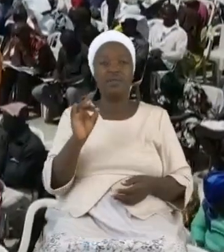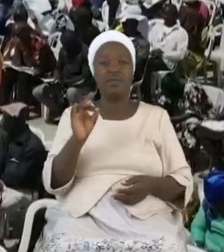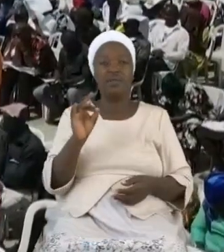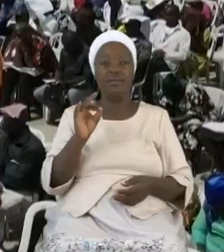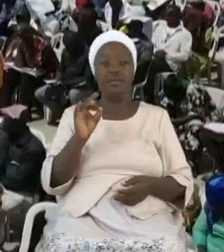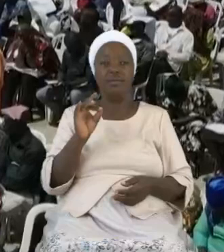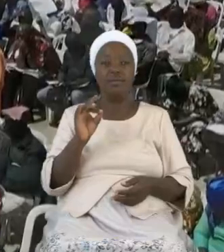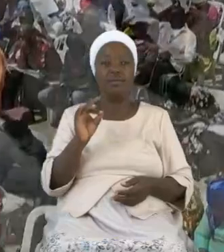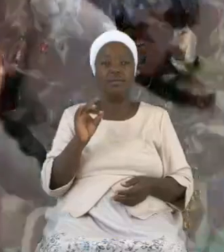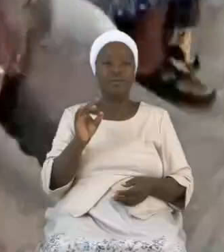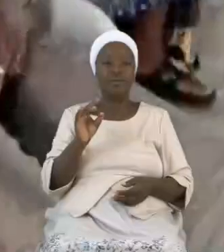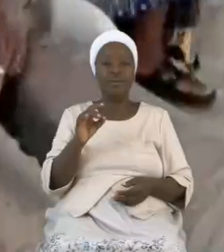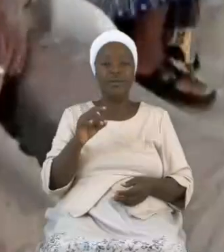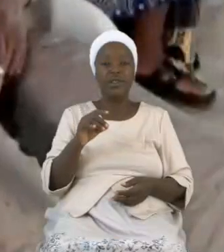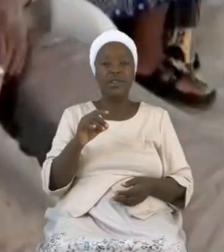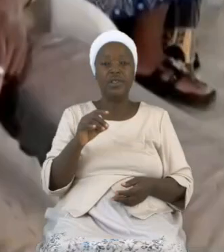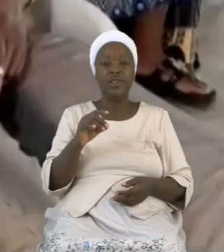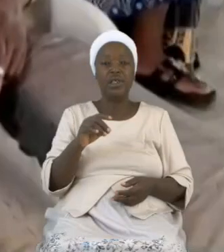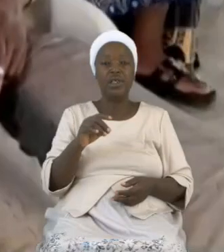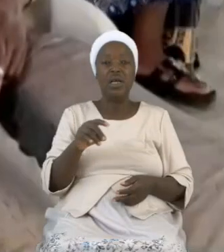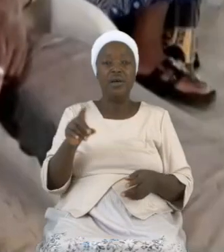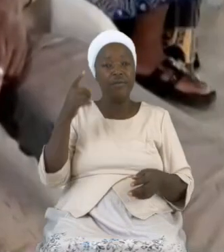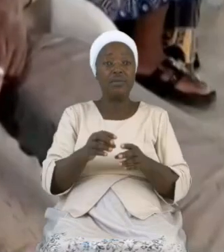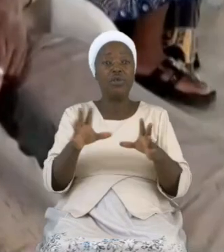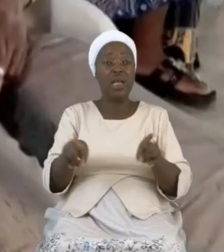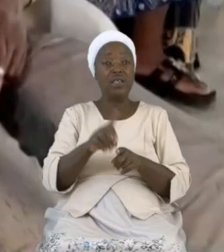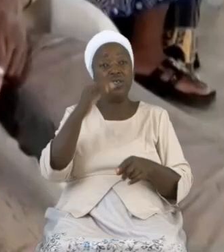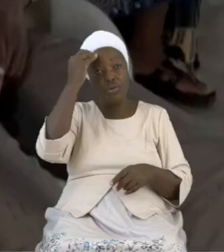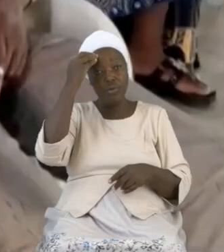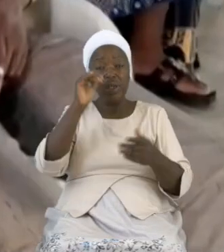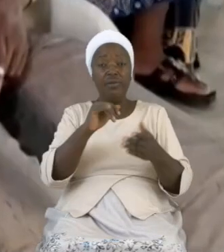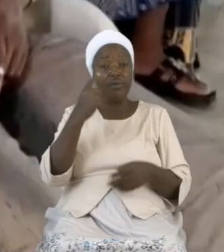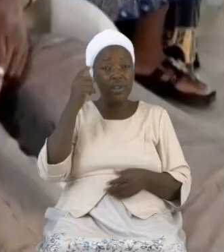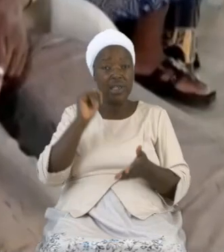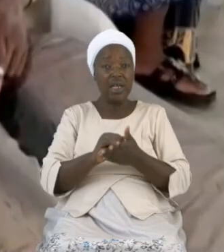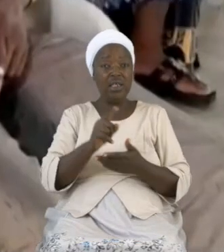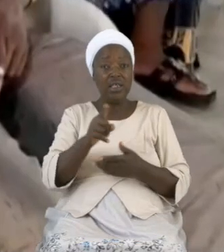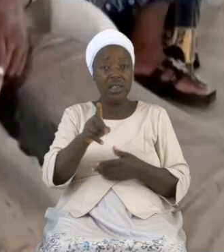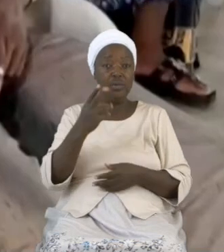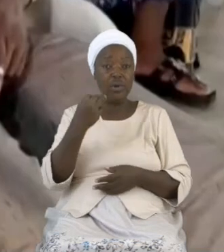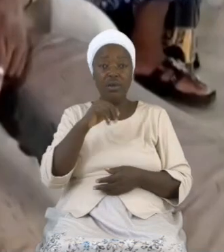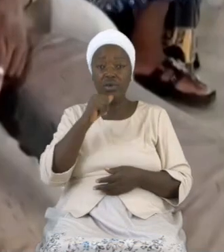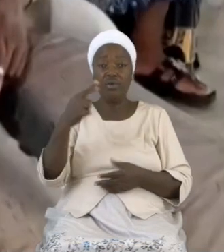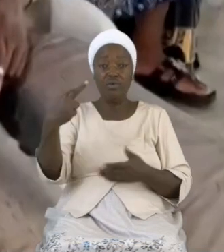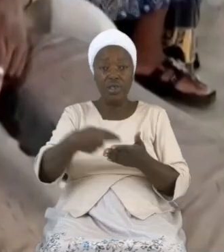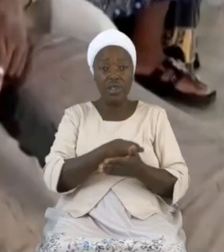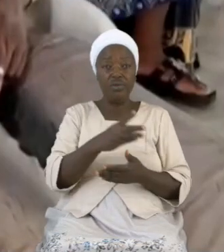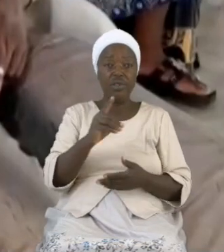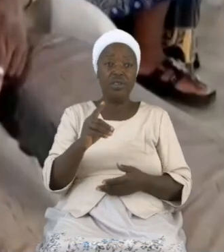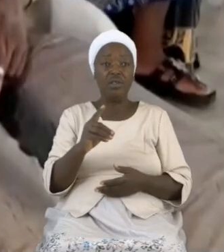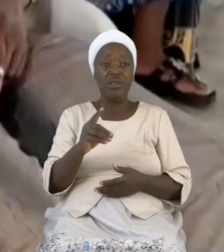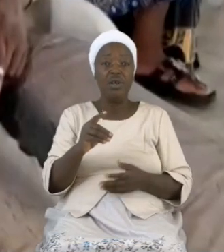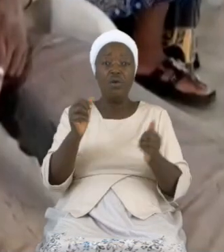for as much as ye know that ye were not redeemed with corruptible things